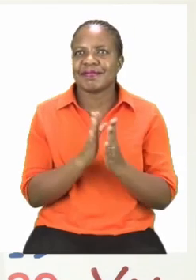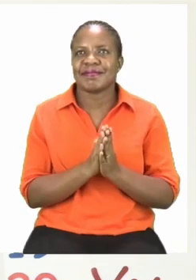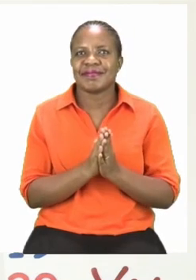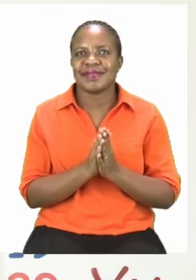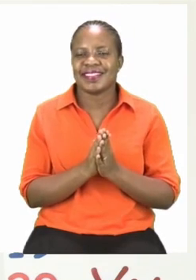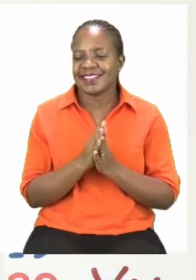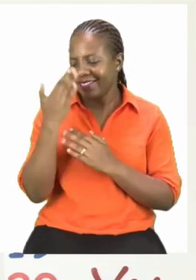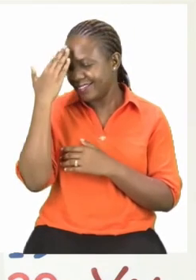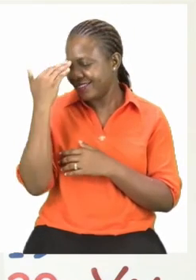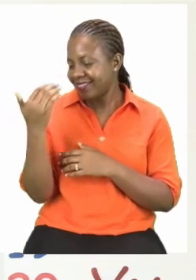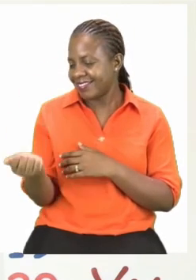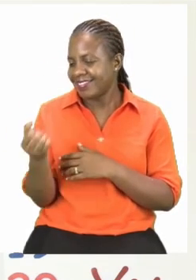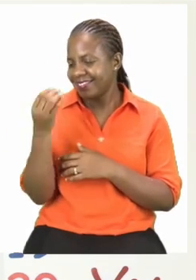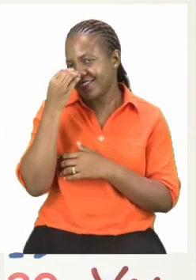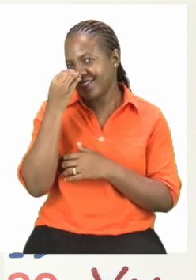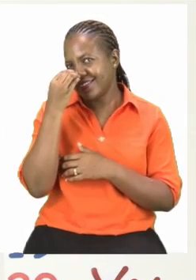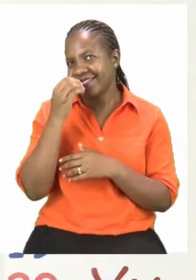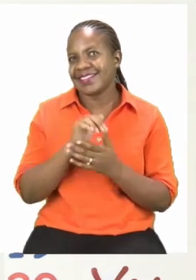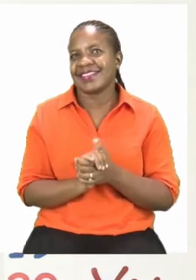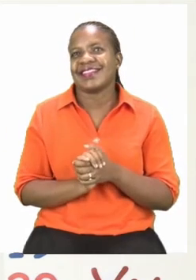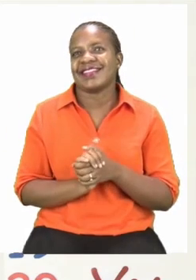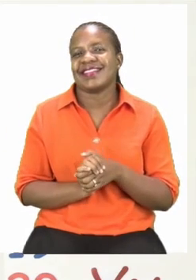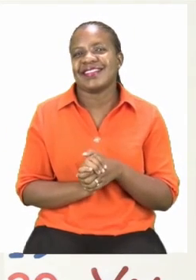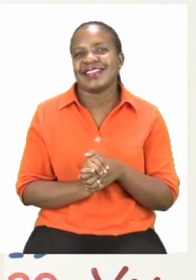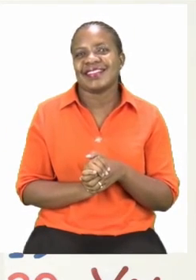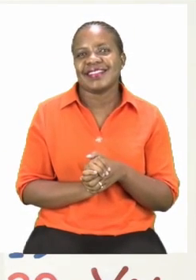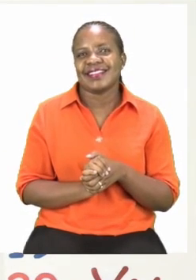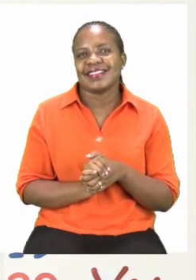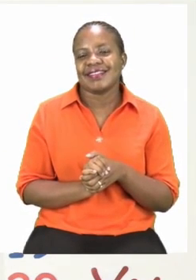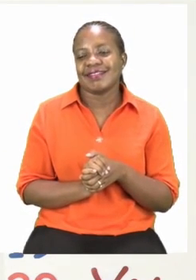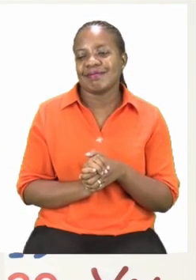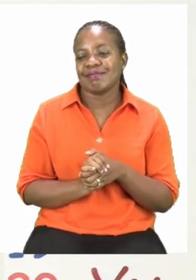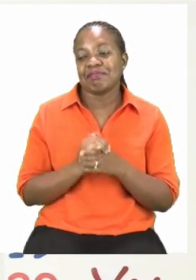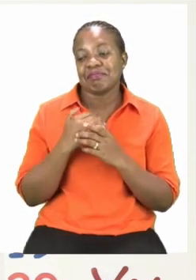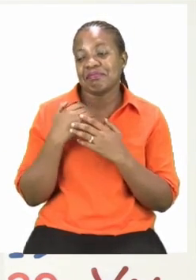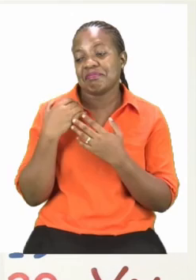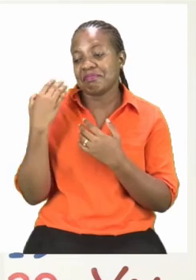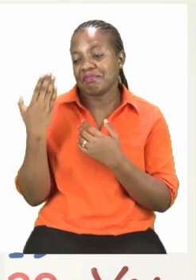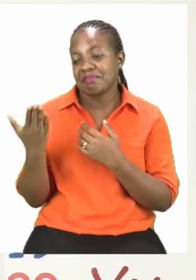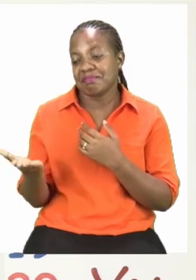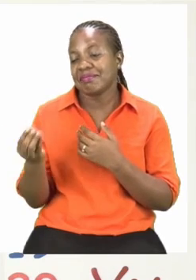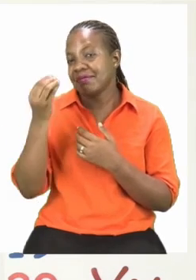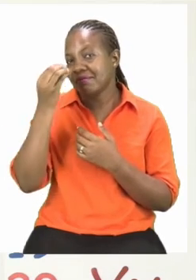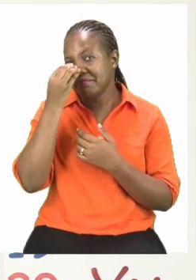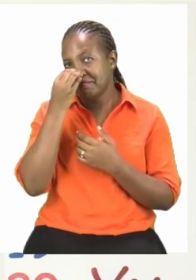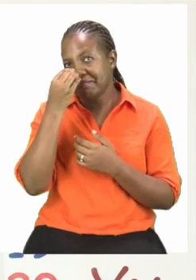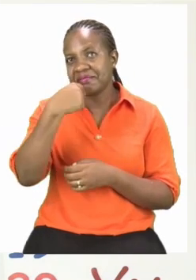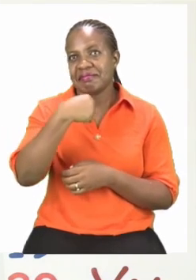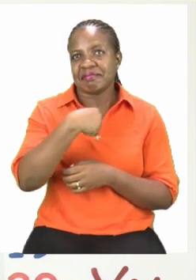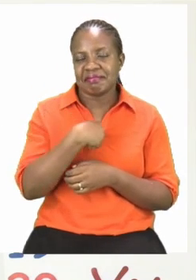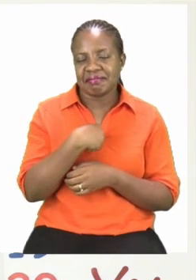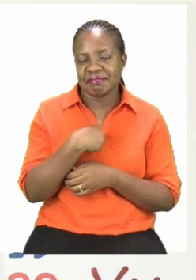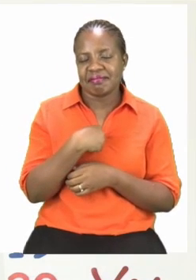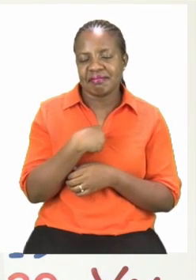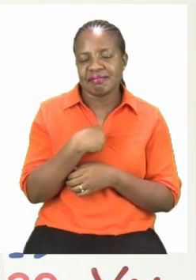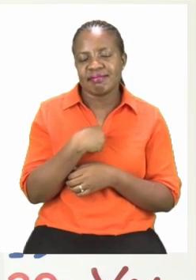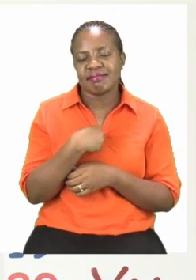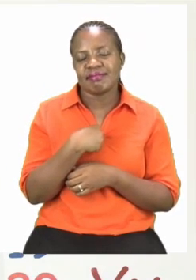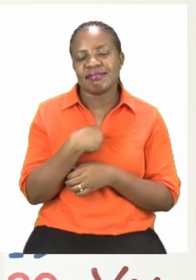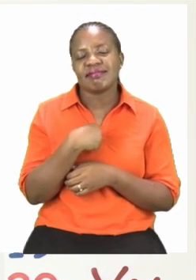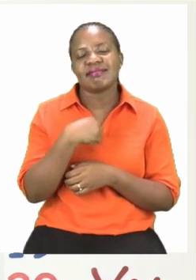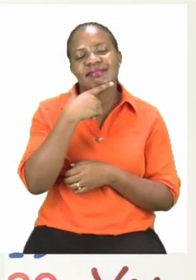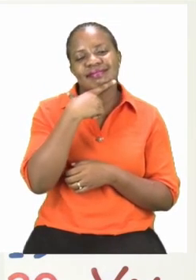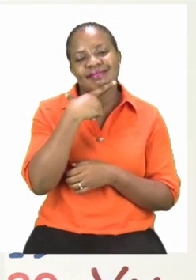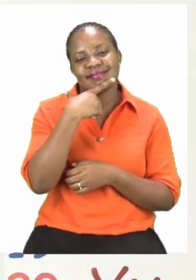Hi, Zoshi. So, from Zoshi and I, we would like to say thank you for joining us